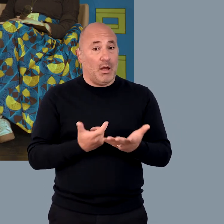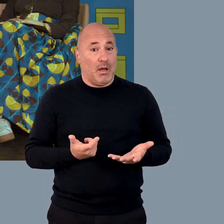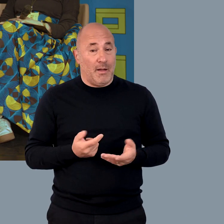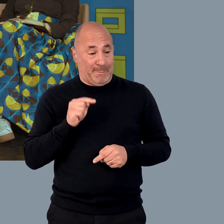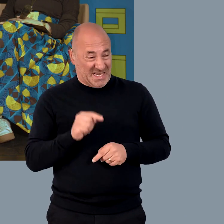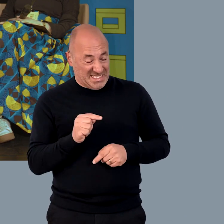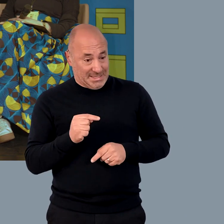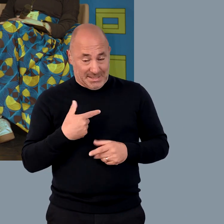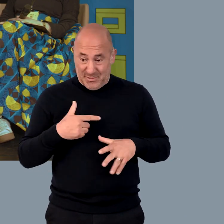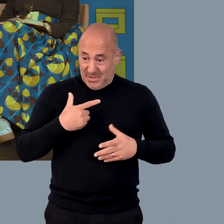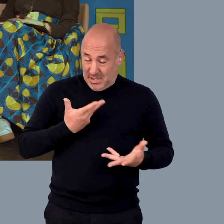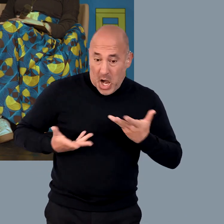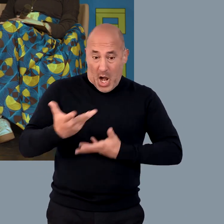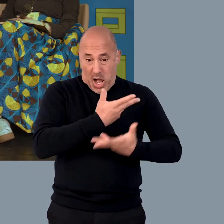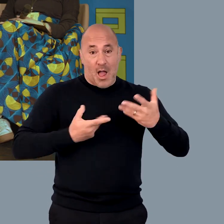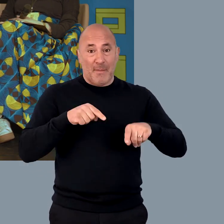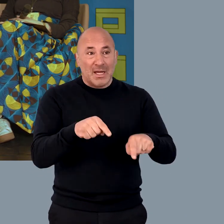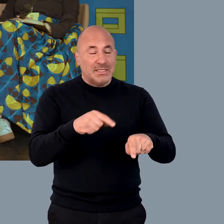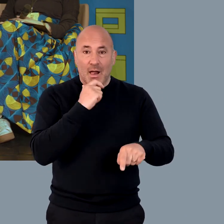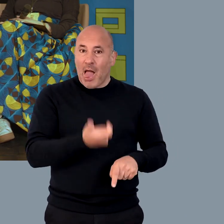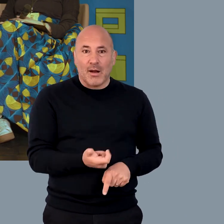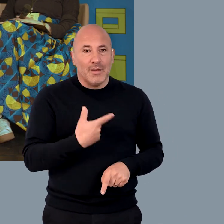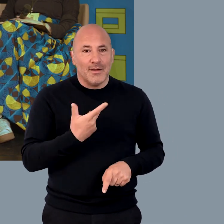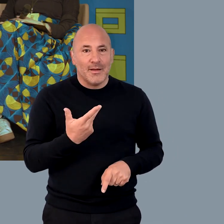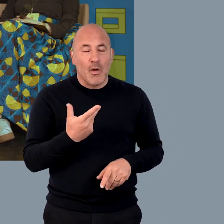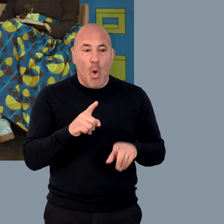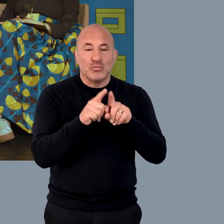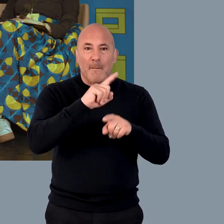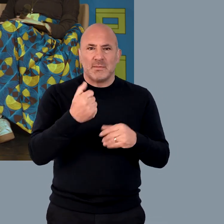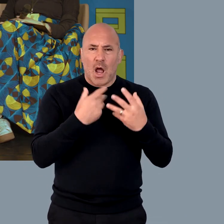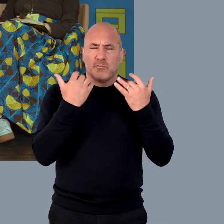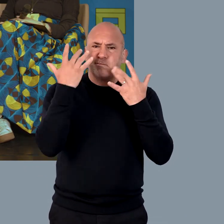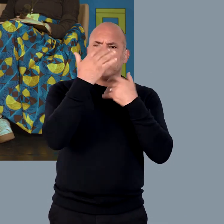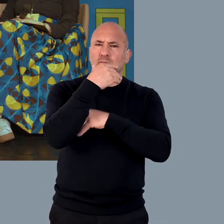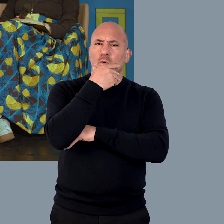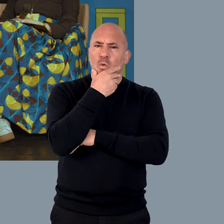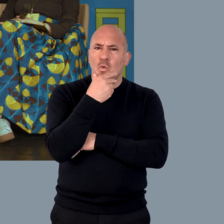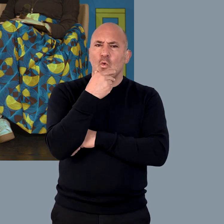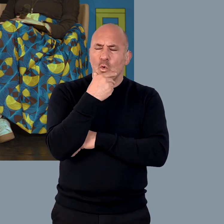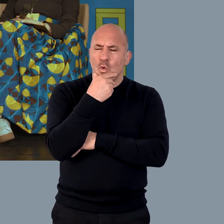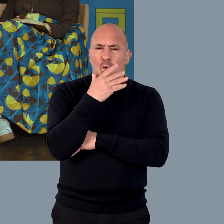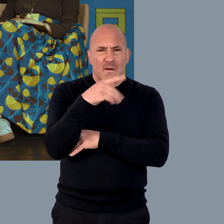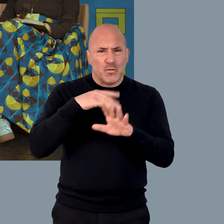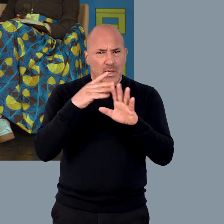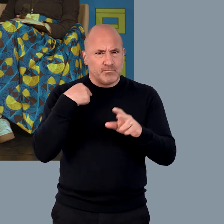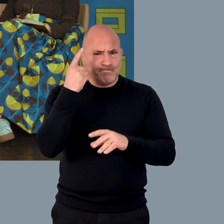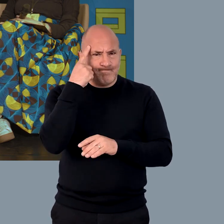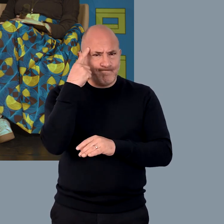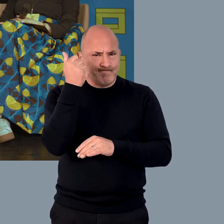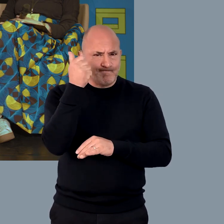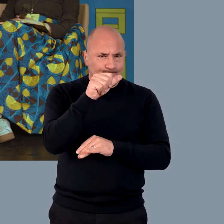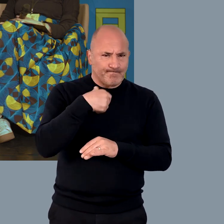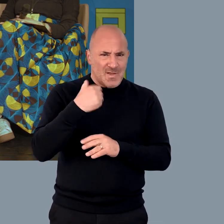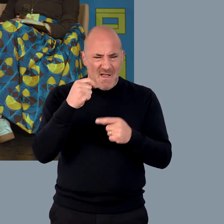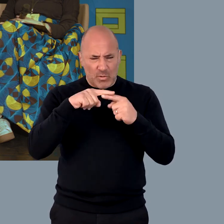so amazing to me that this was actually the topic of conversation now. And it got people thinking. And I really truly